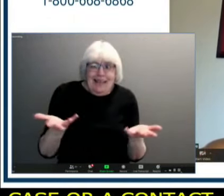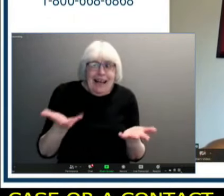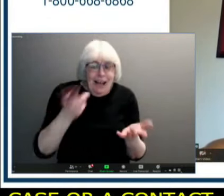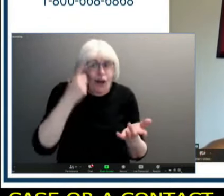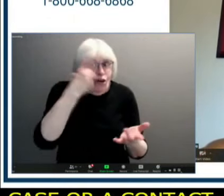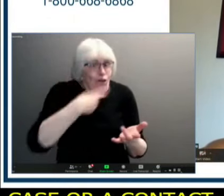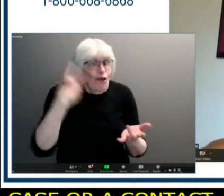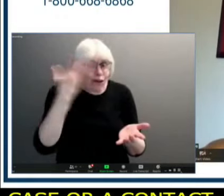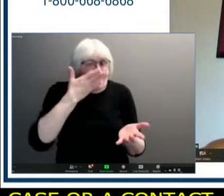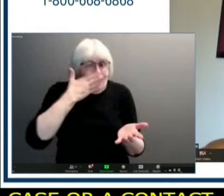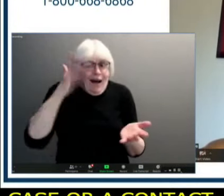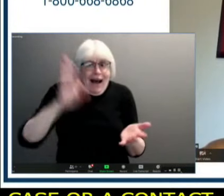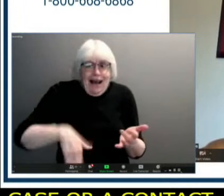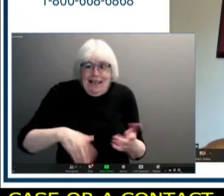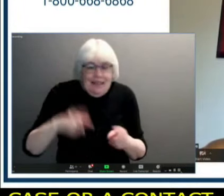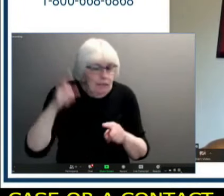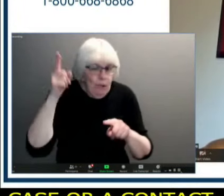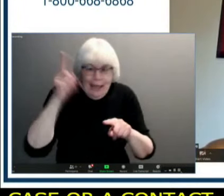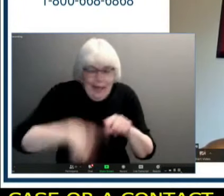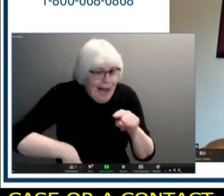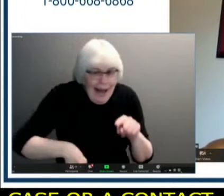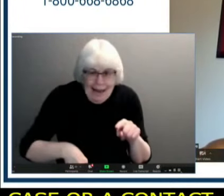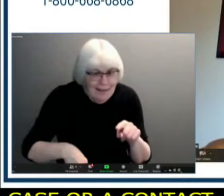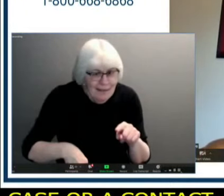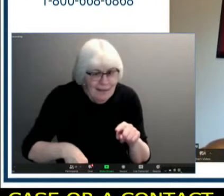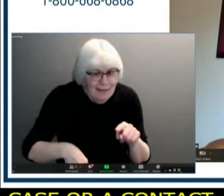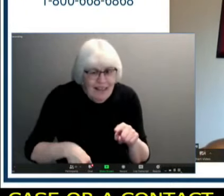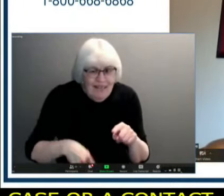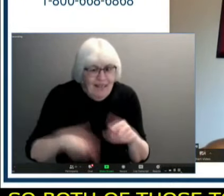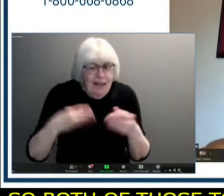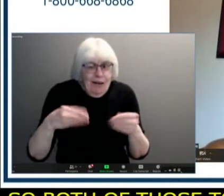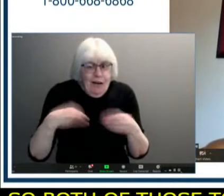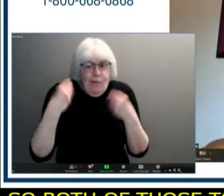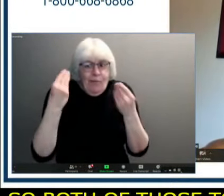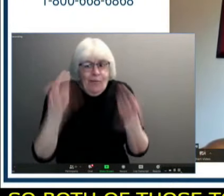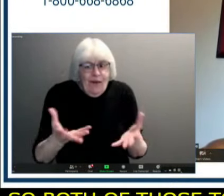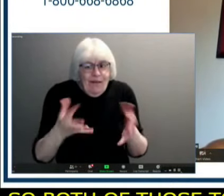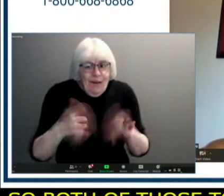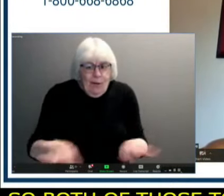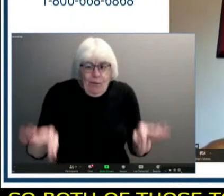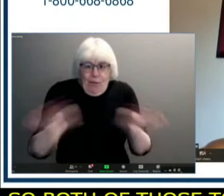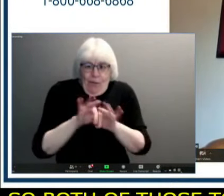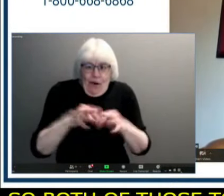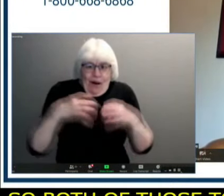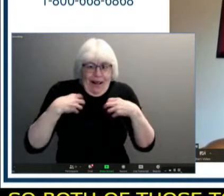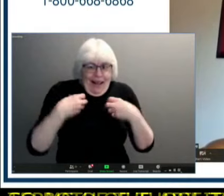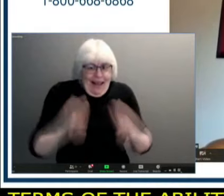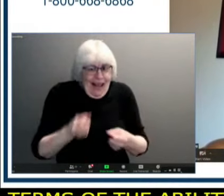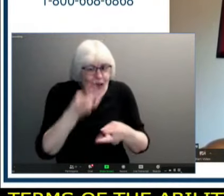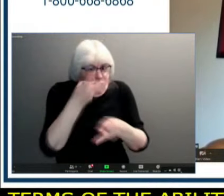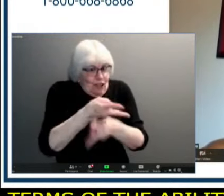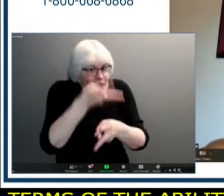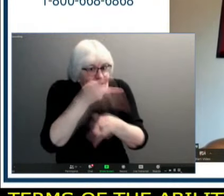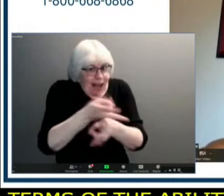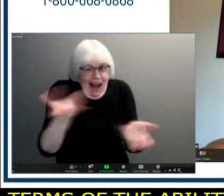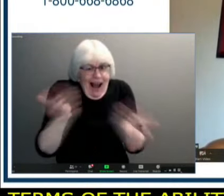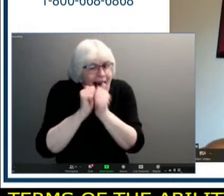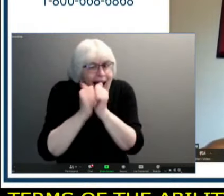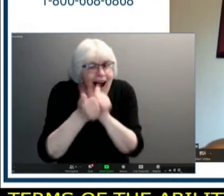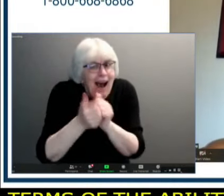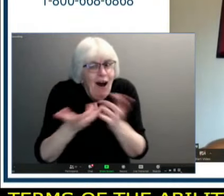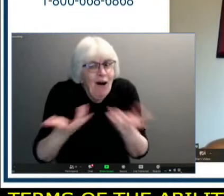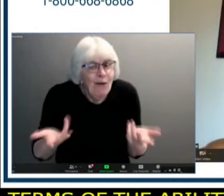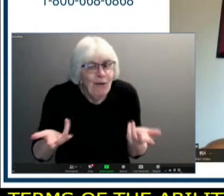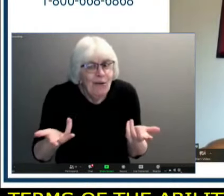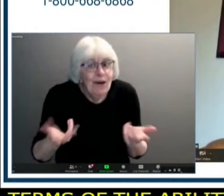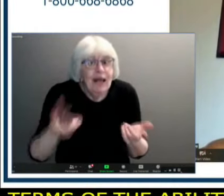continue to deliver fundamentally important healthcare. So it's in all of our best interest to do what we're asking you to